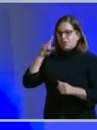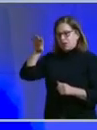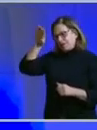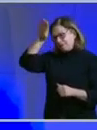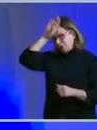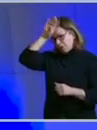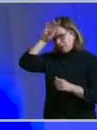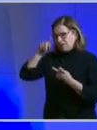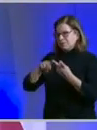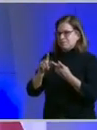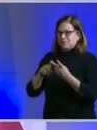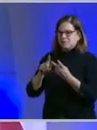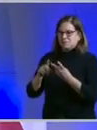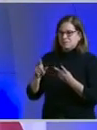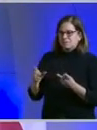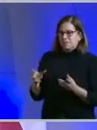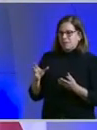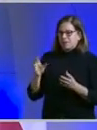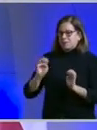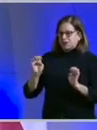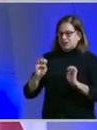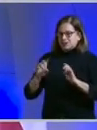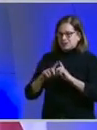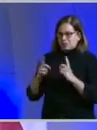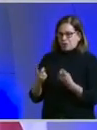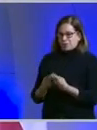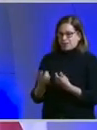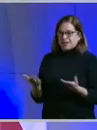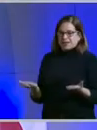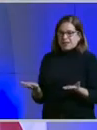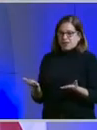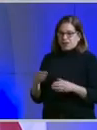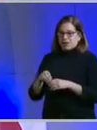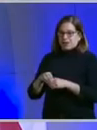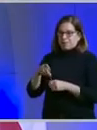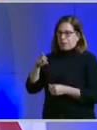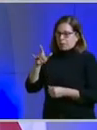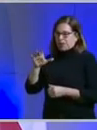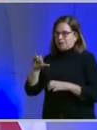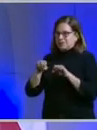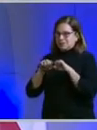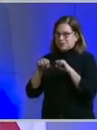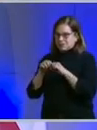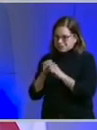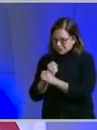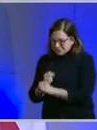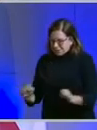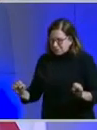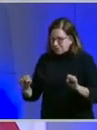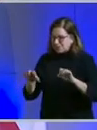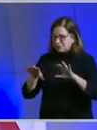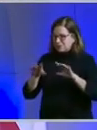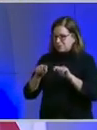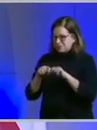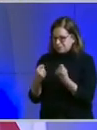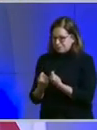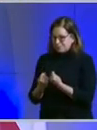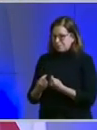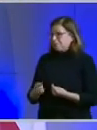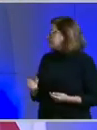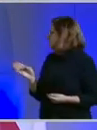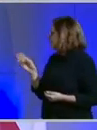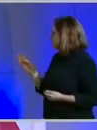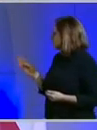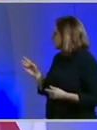with members of our public safety team, including Clinton Lacey, who is Director of our Department of Youth and Rehabilitative